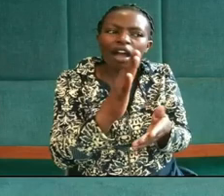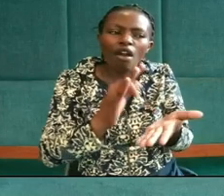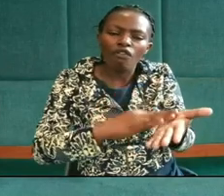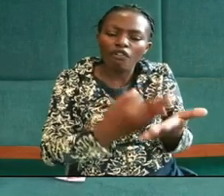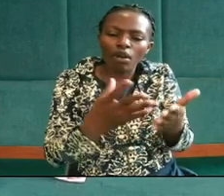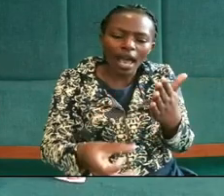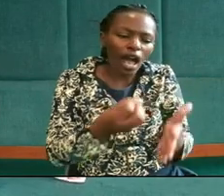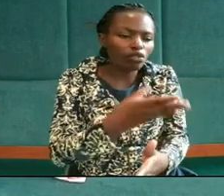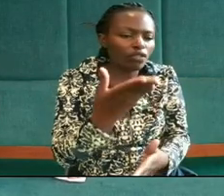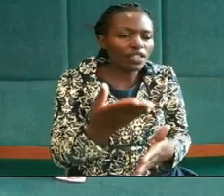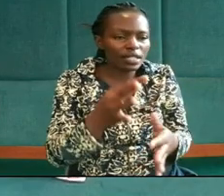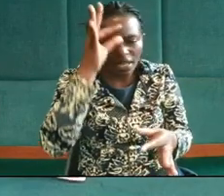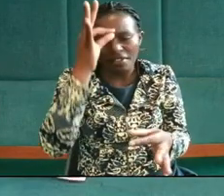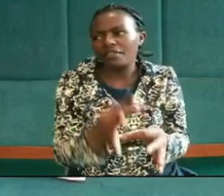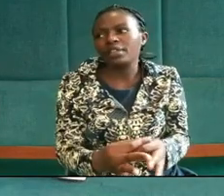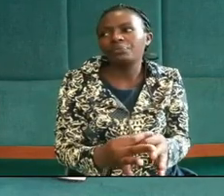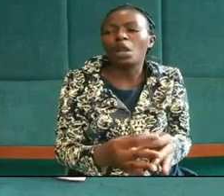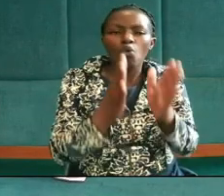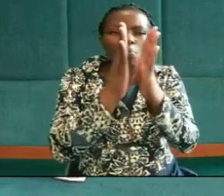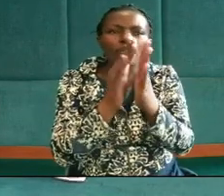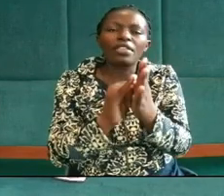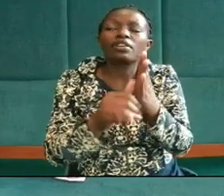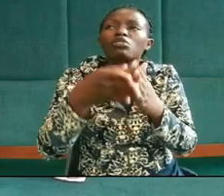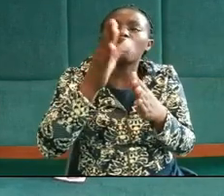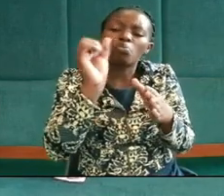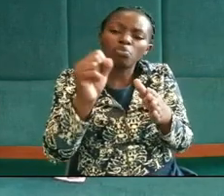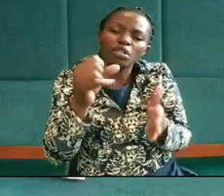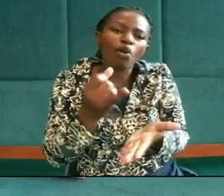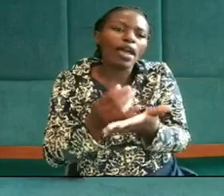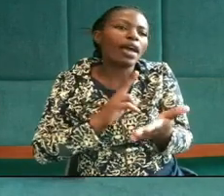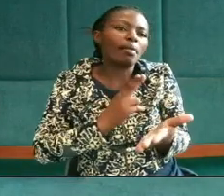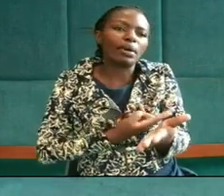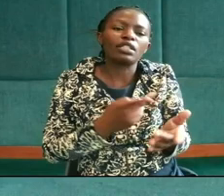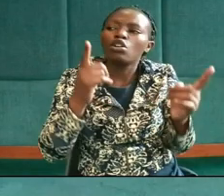that God helps us so that we get this gift of prophecy, because